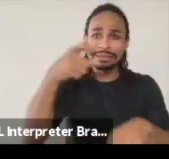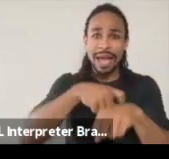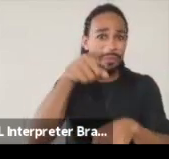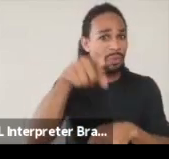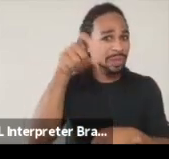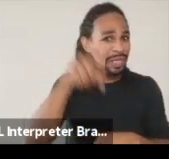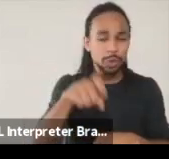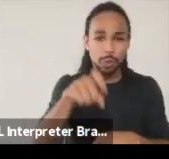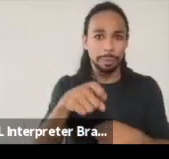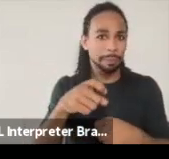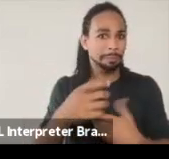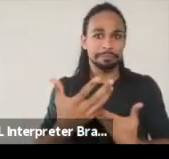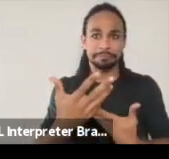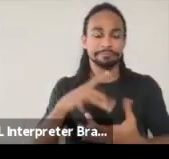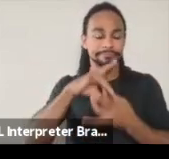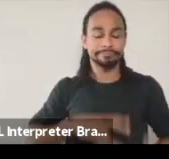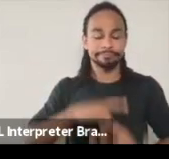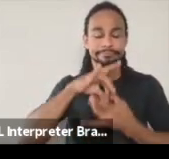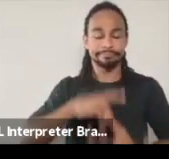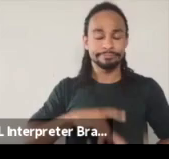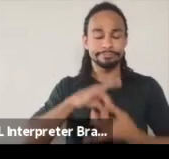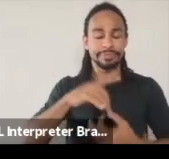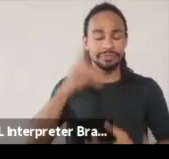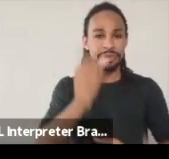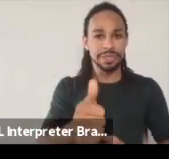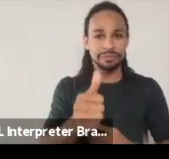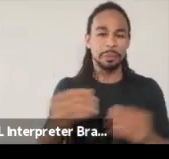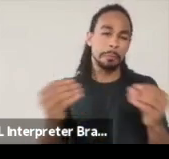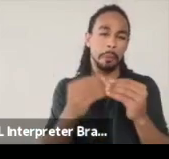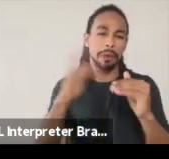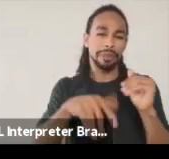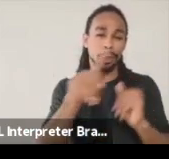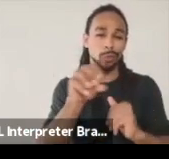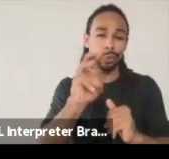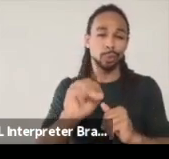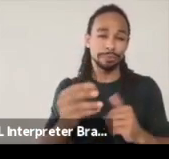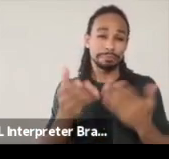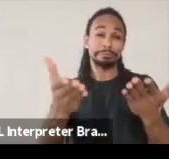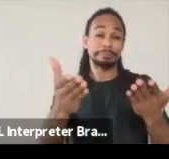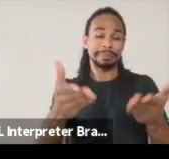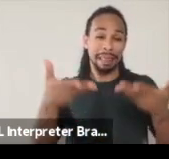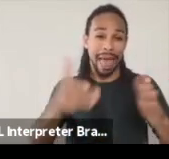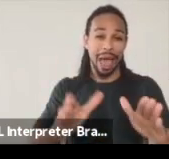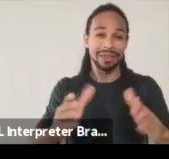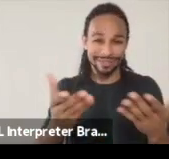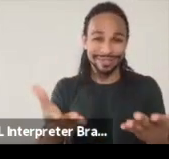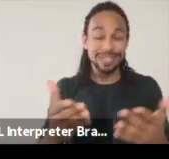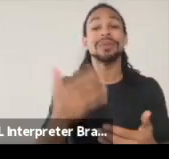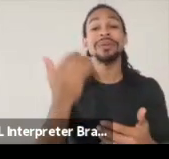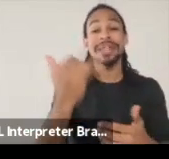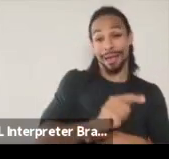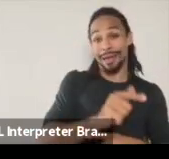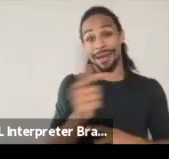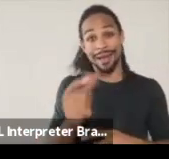a little bit more than a Zoom screen allows you to be. And with that, I'm going to pass it back to Alicia.